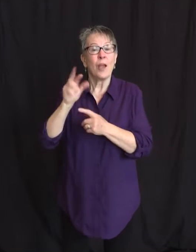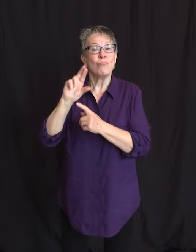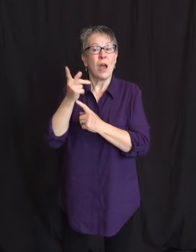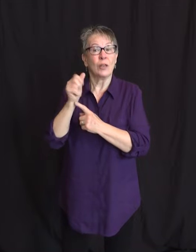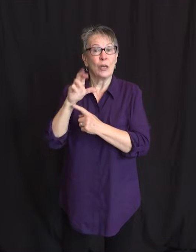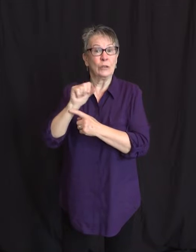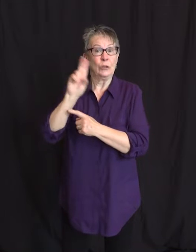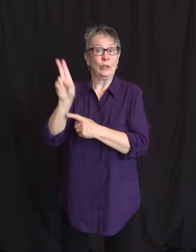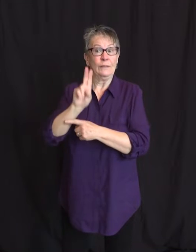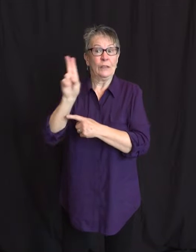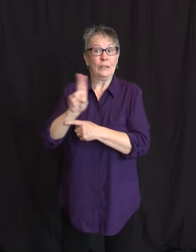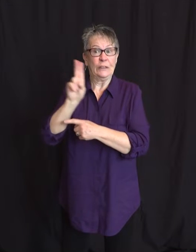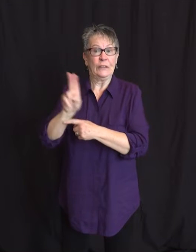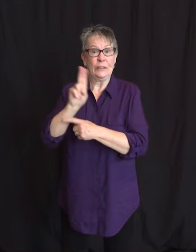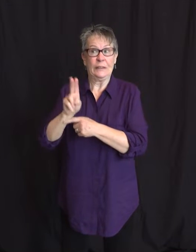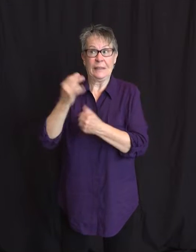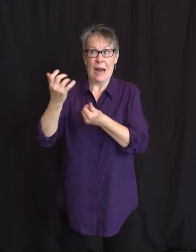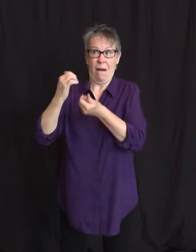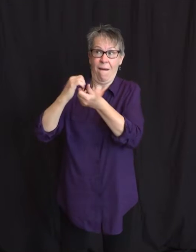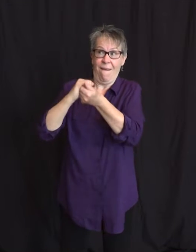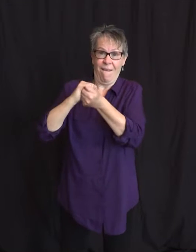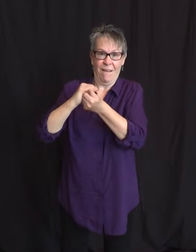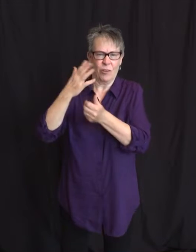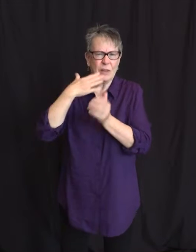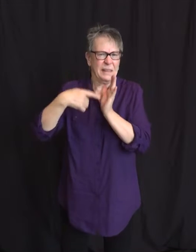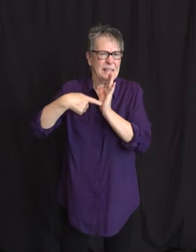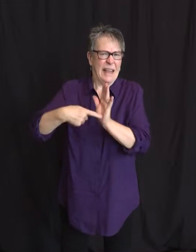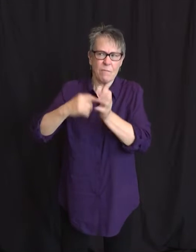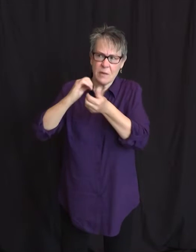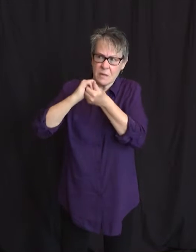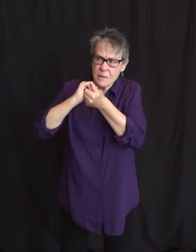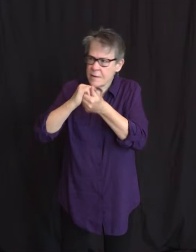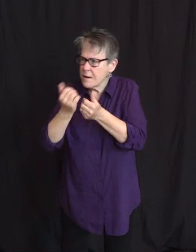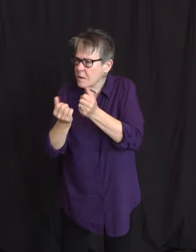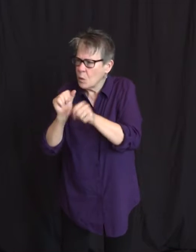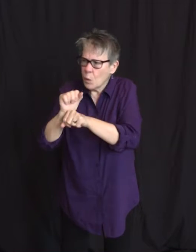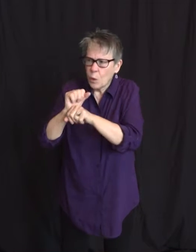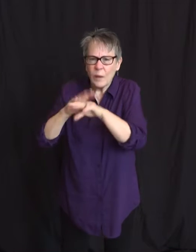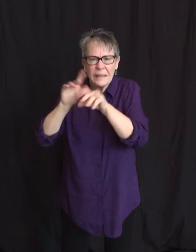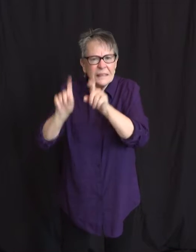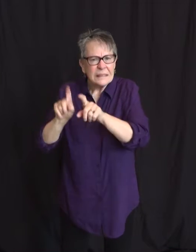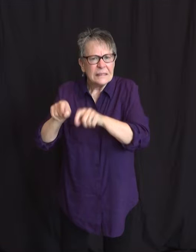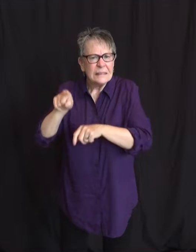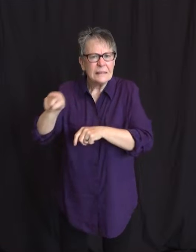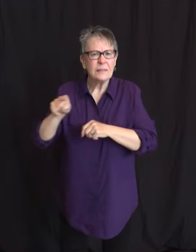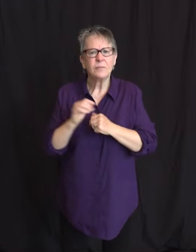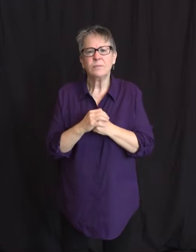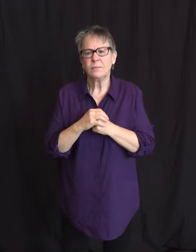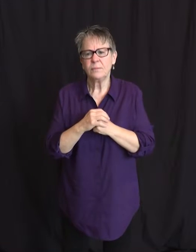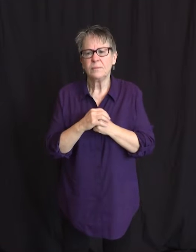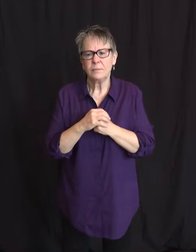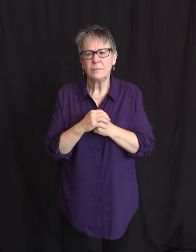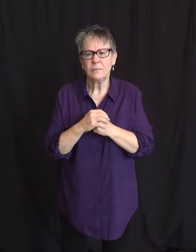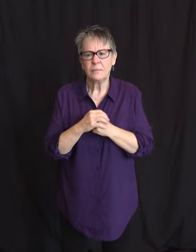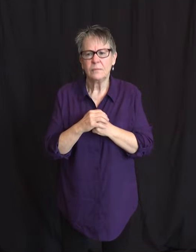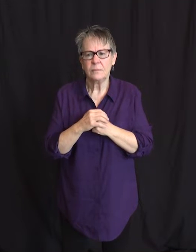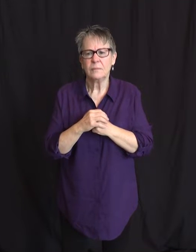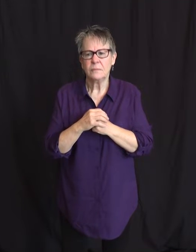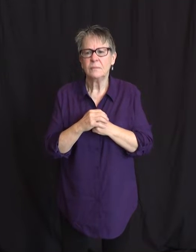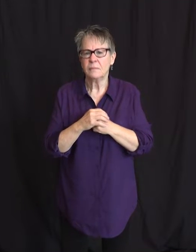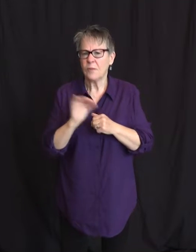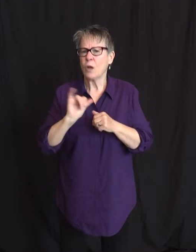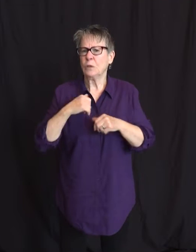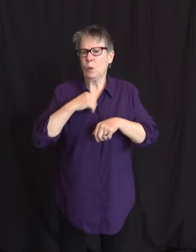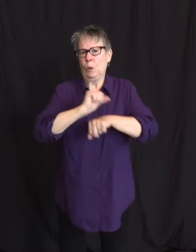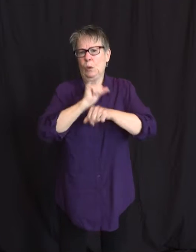us meet this important threshold. With this expanding testing in place, we can move forward to our